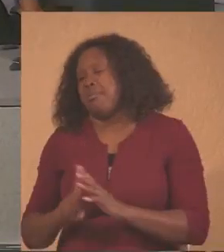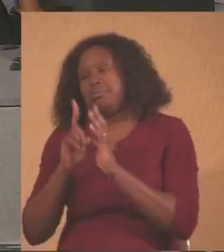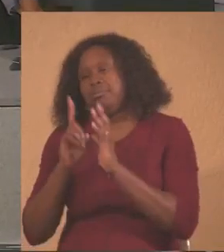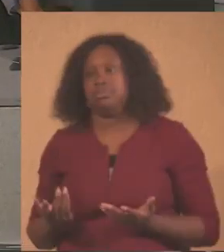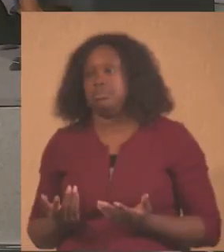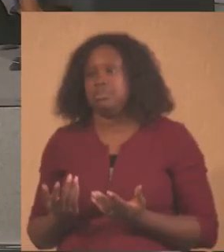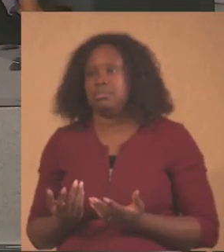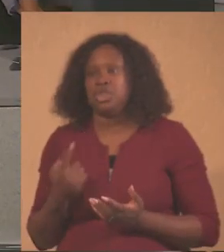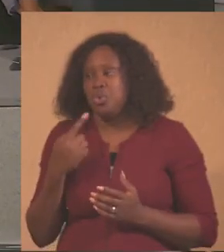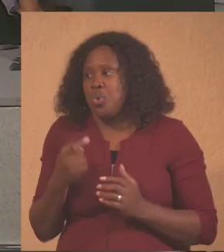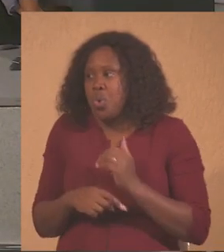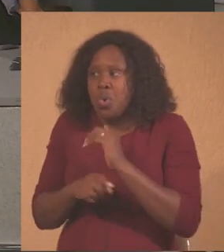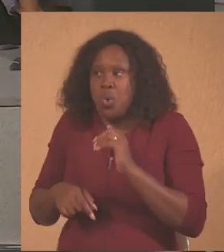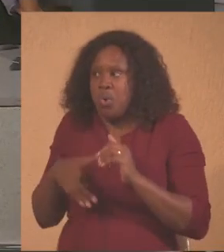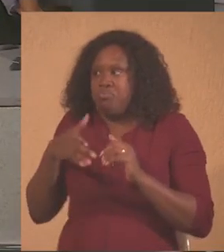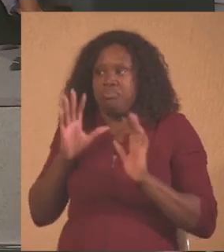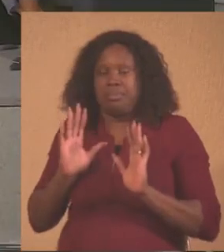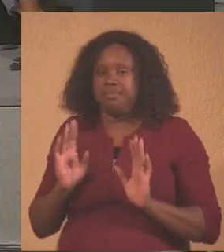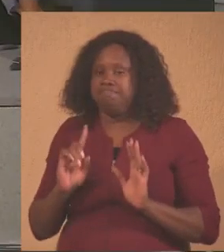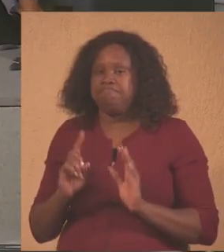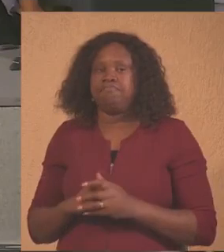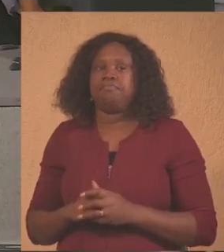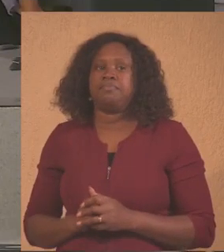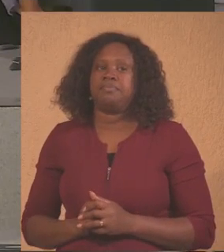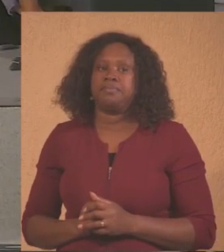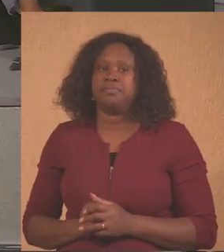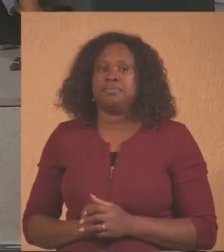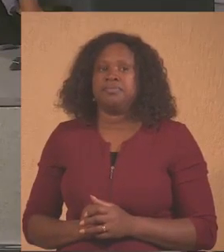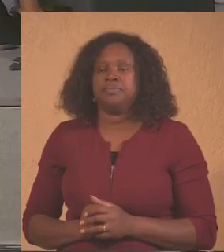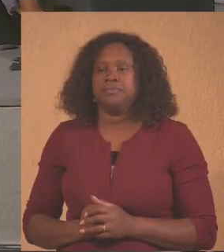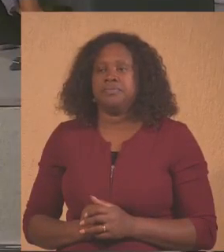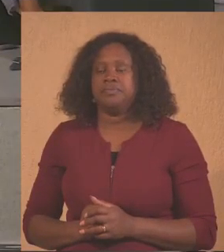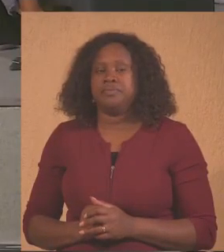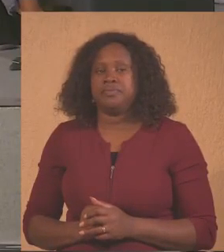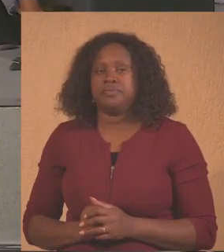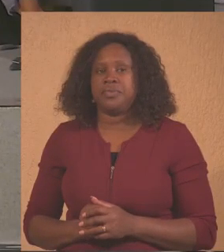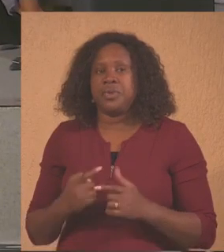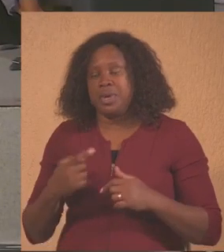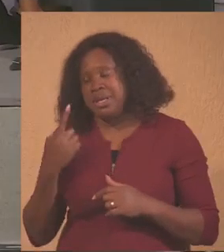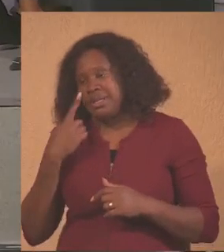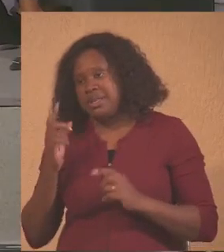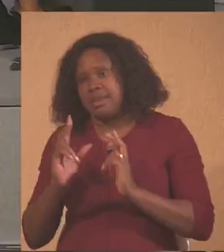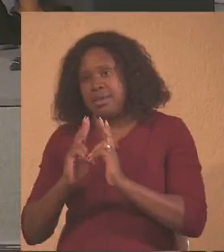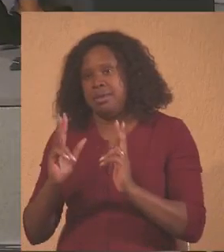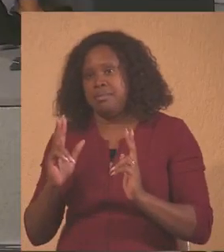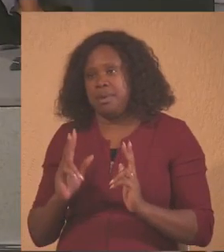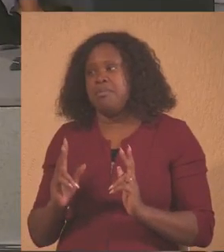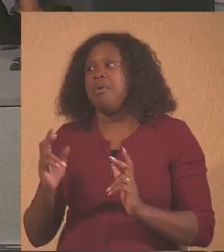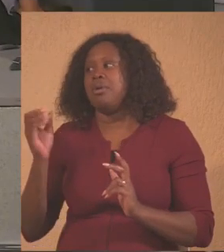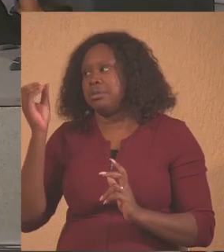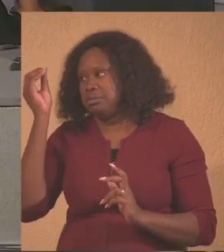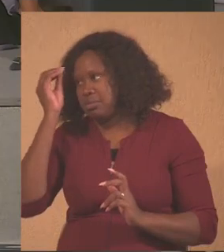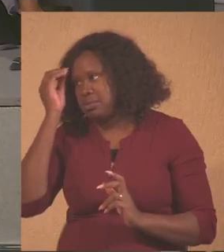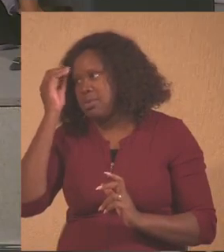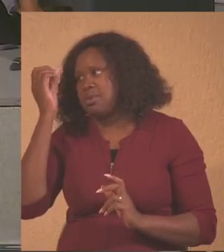world. So the wave is the same. We see people now understanding this. I